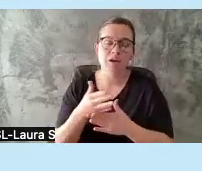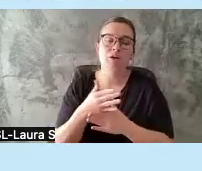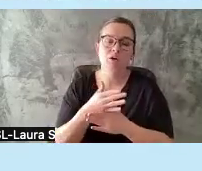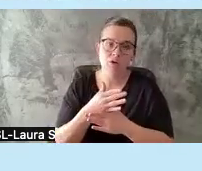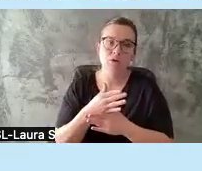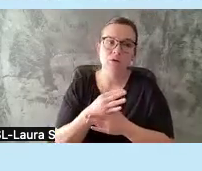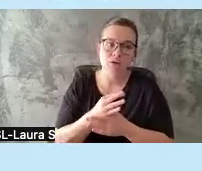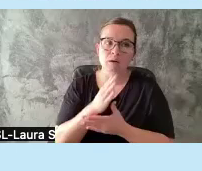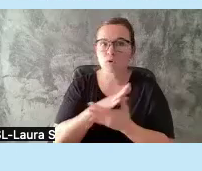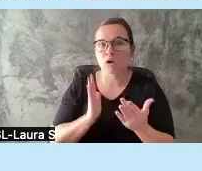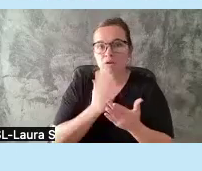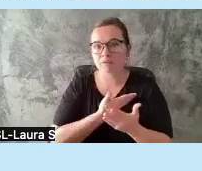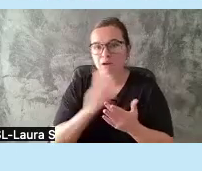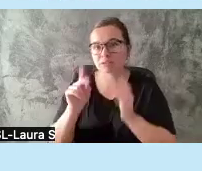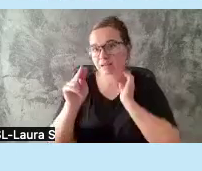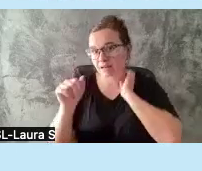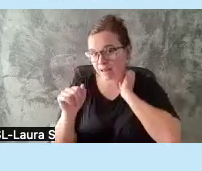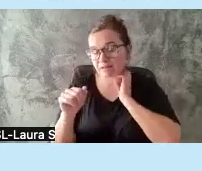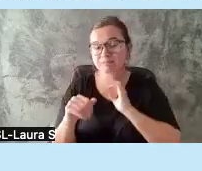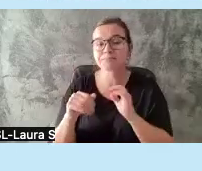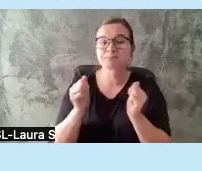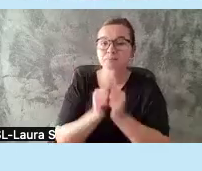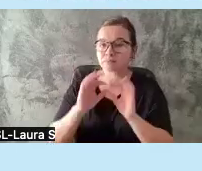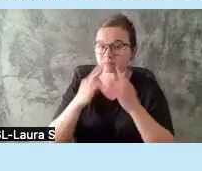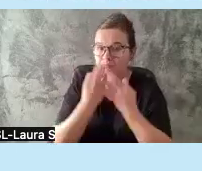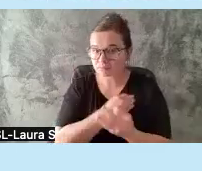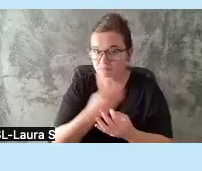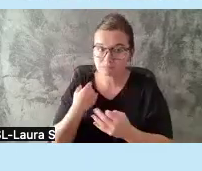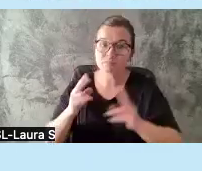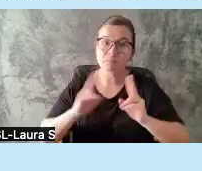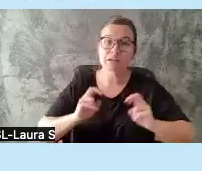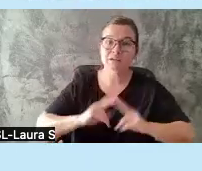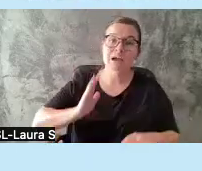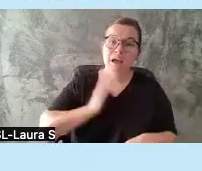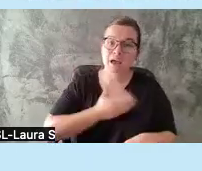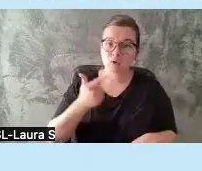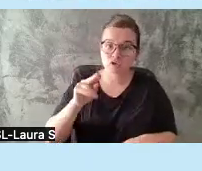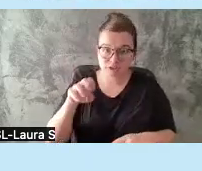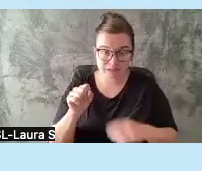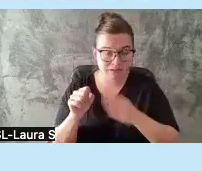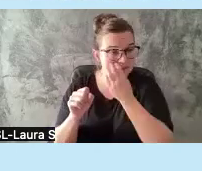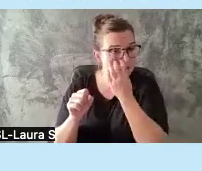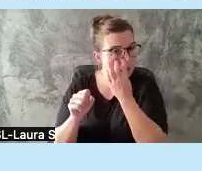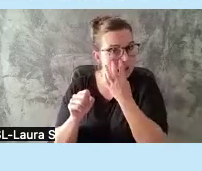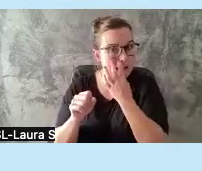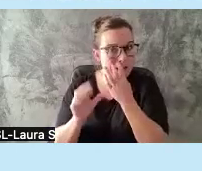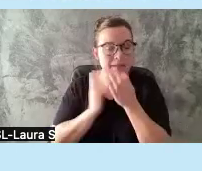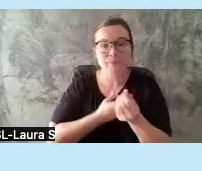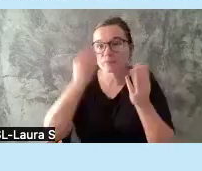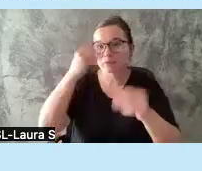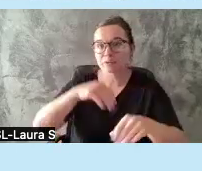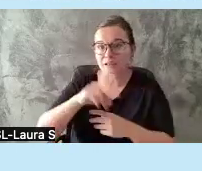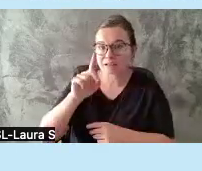relatives. And a consequence of that is that analyzing our own genes or putting our own genes, our own genetic information into a